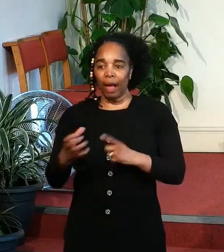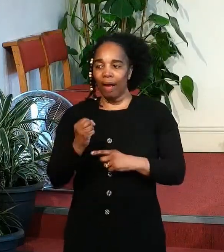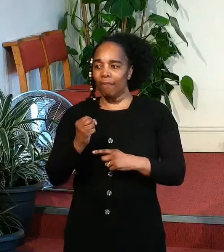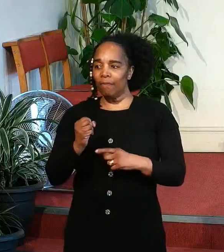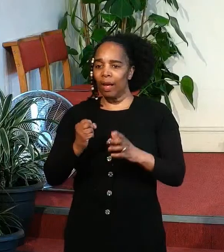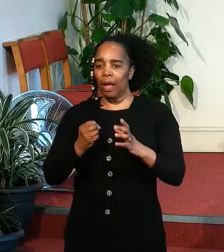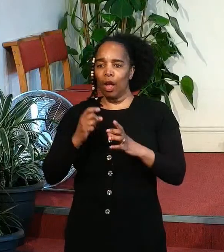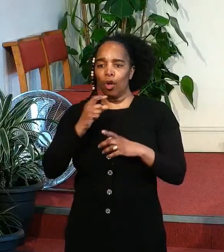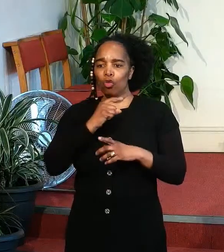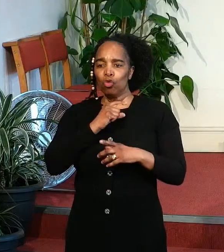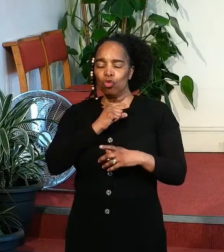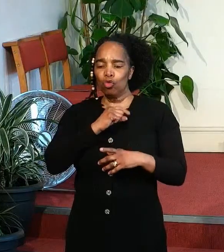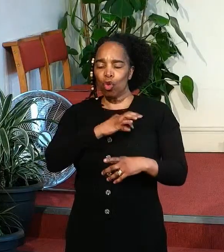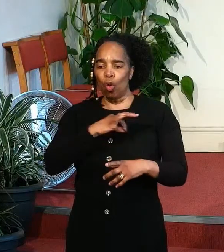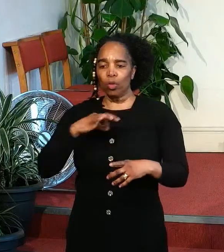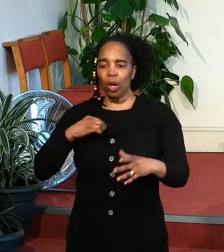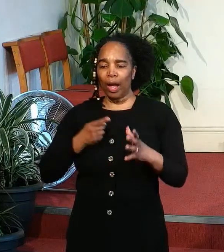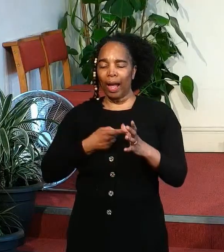Anslim